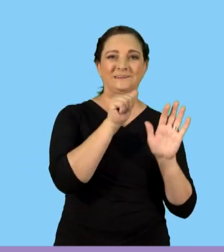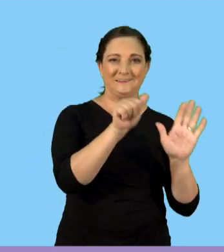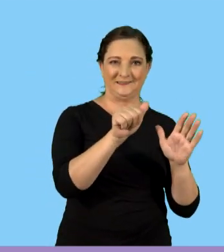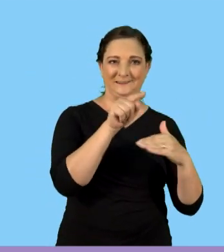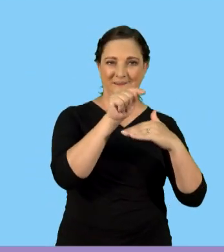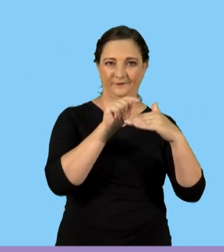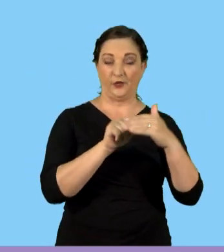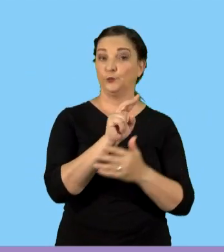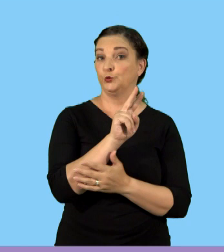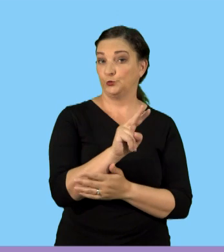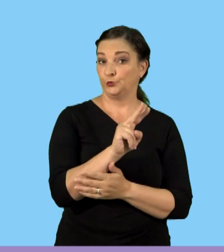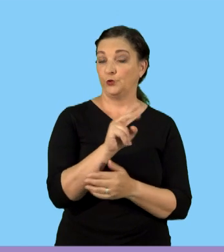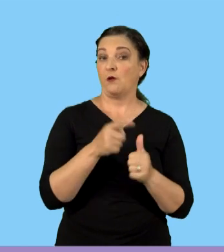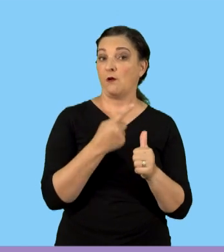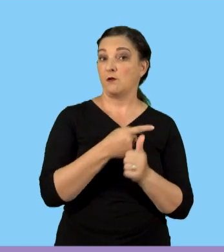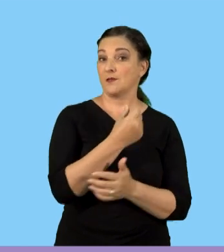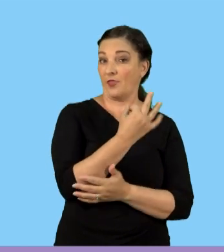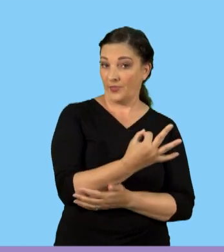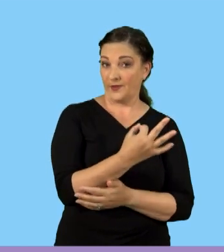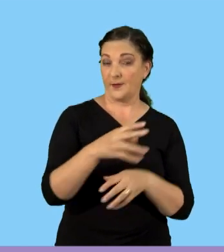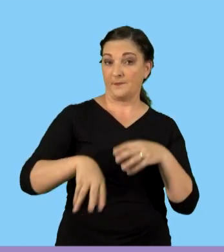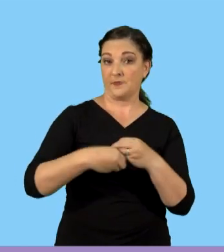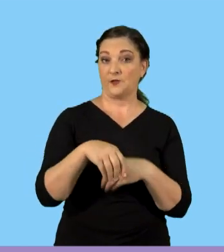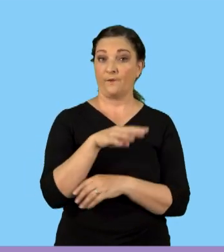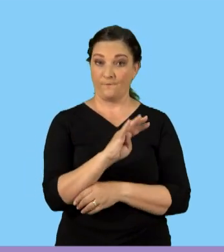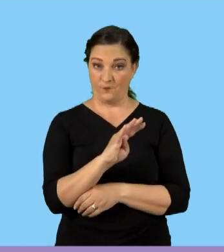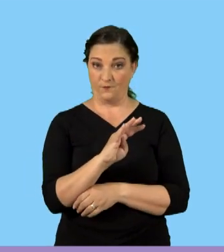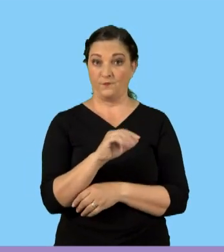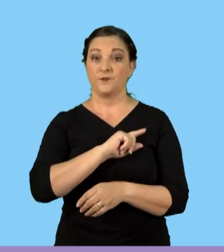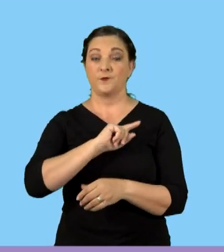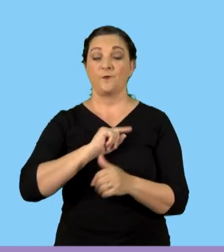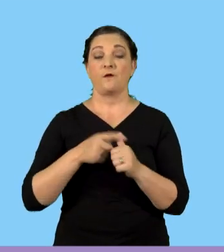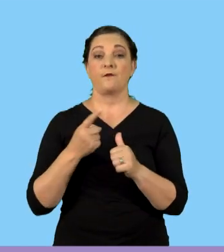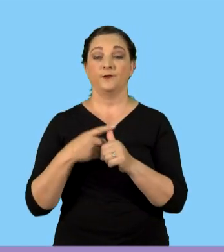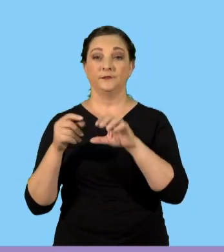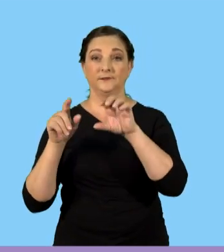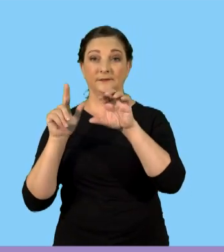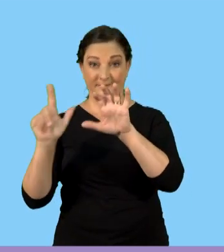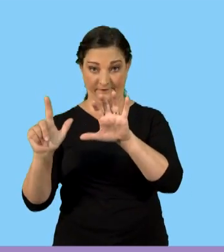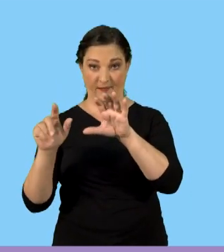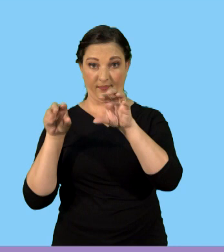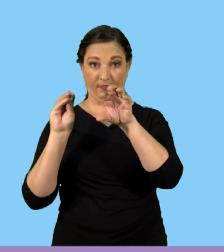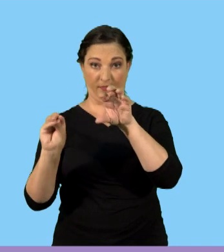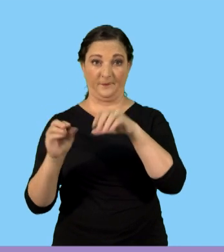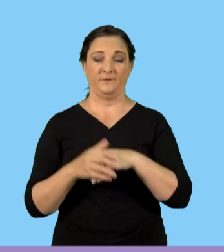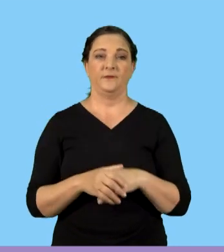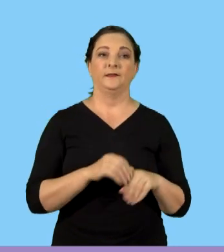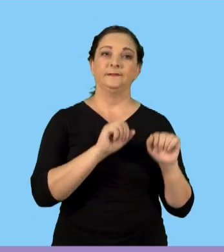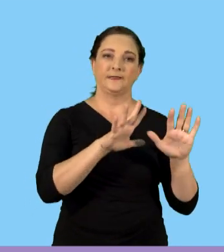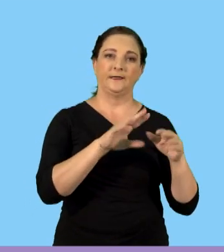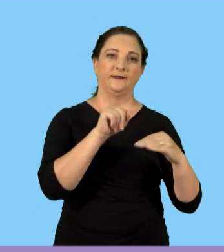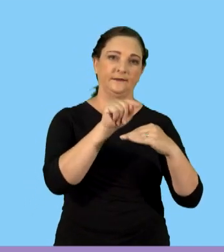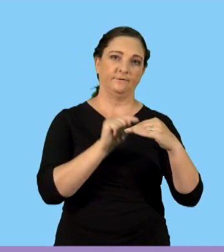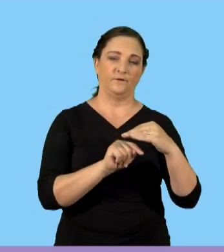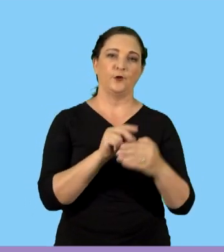2, that is 3. When we add 4, that is going to give us a 7. And then 10 divided by 2, that is a